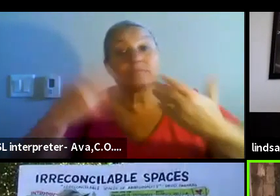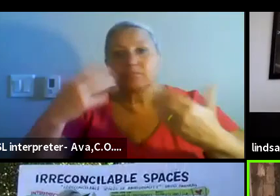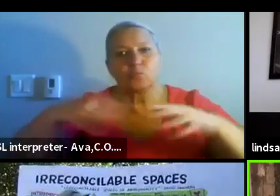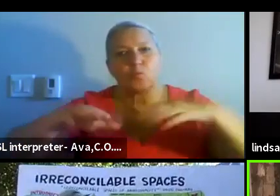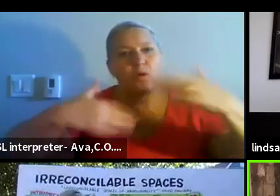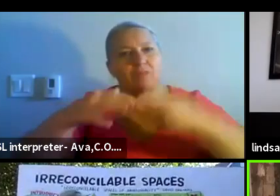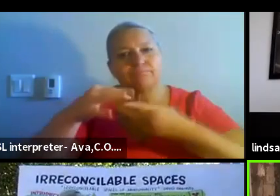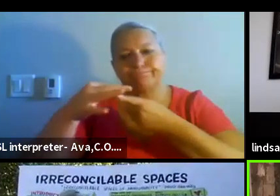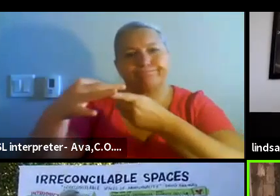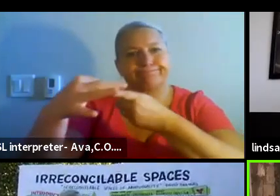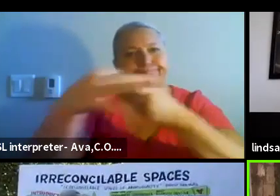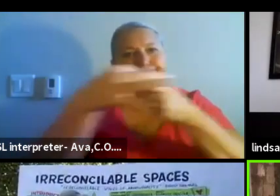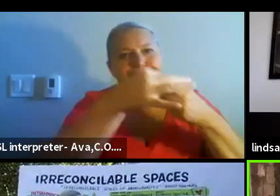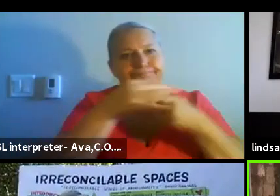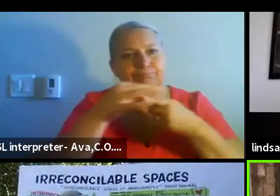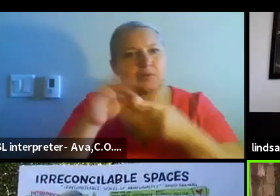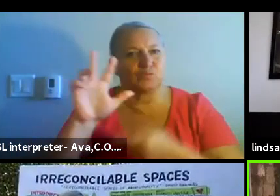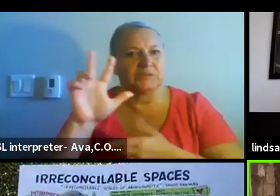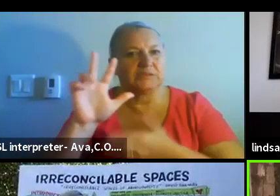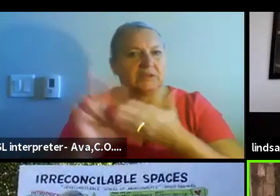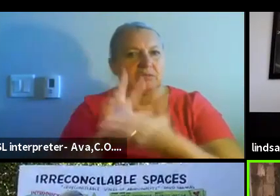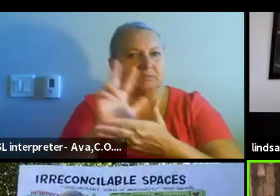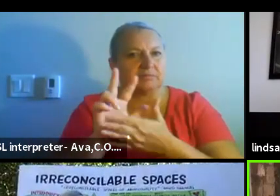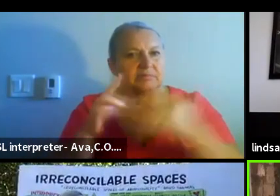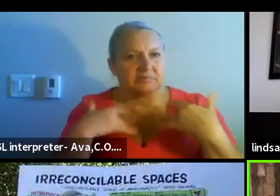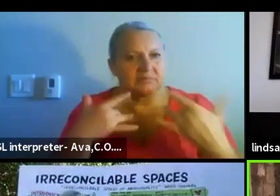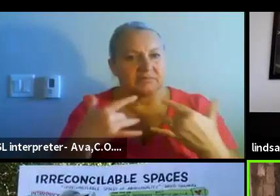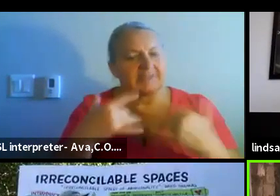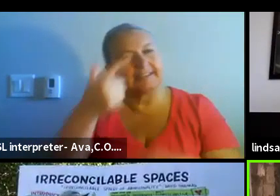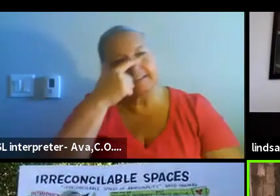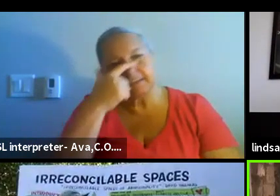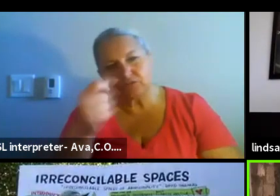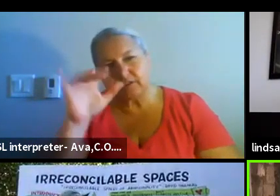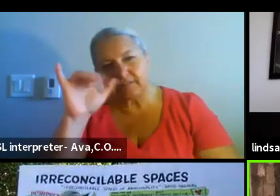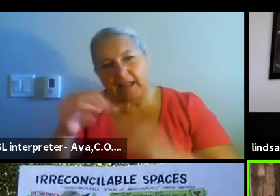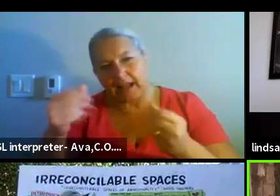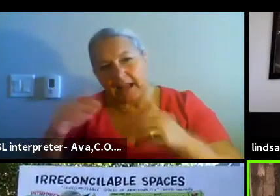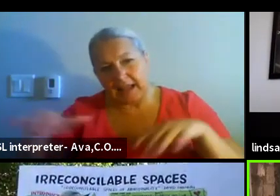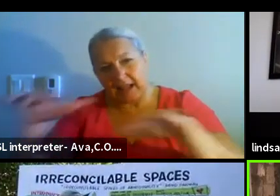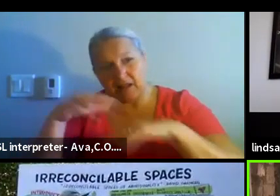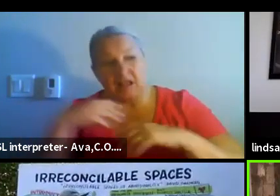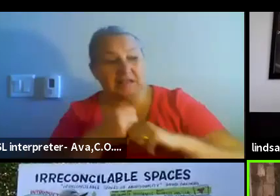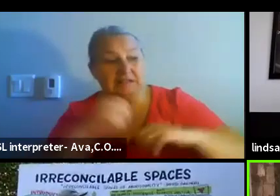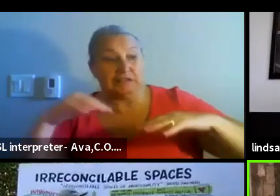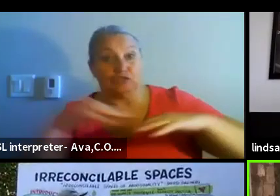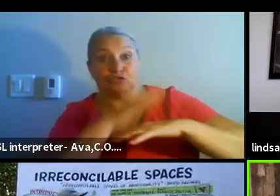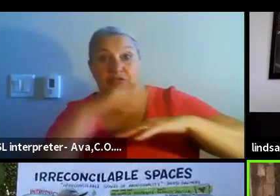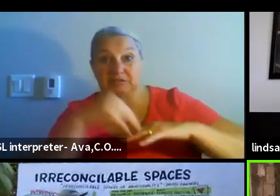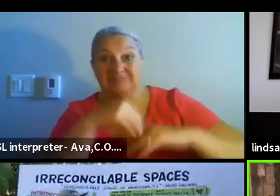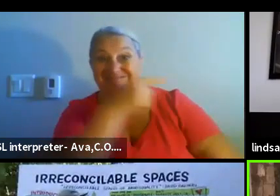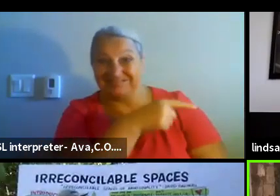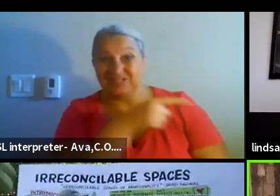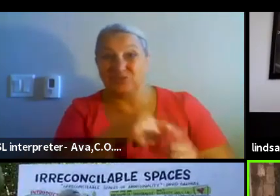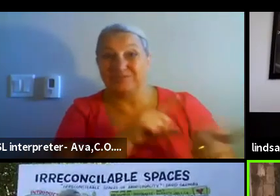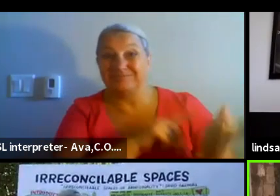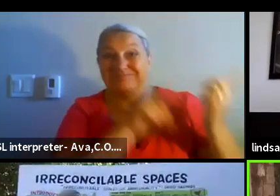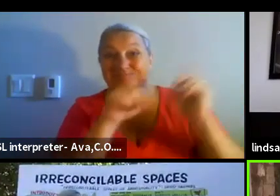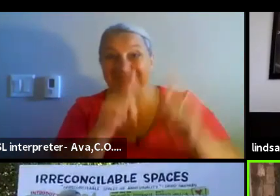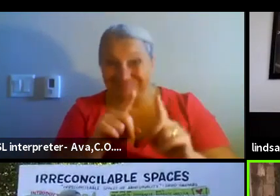I took the Indigenous group out on the land and allowed them to set the pace, we were out there for